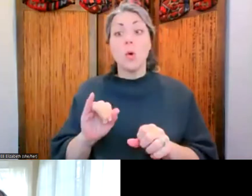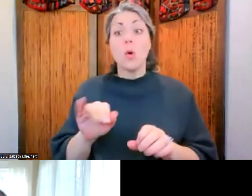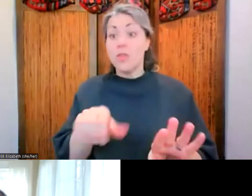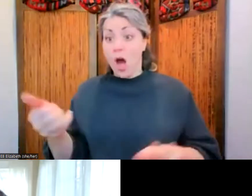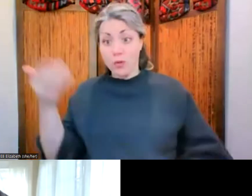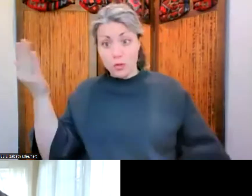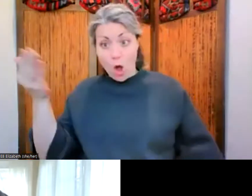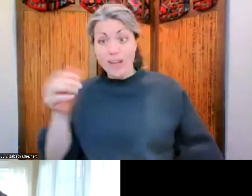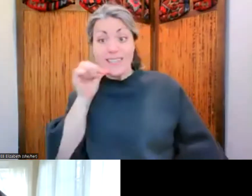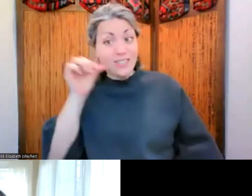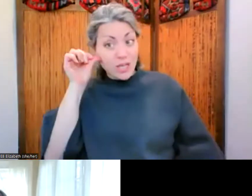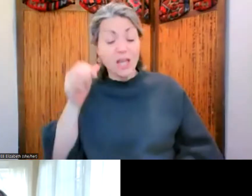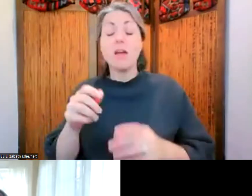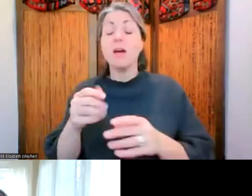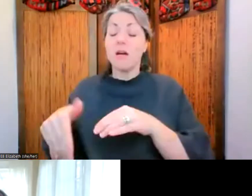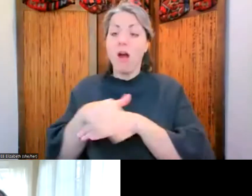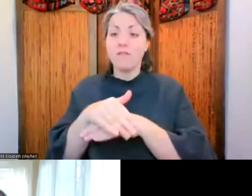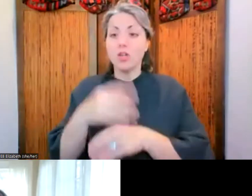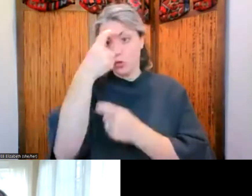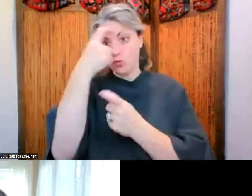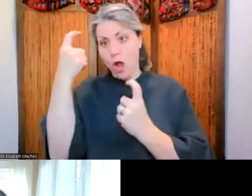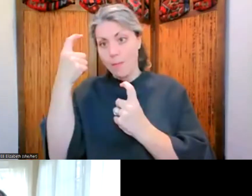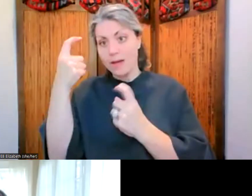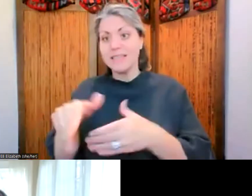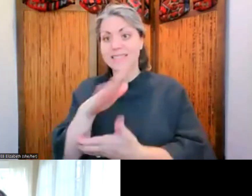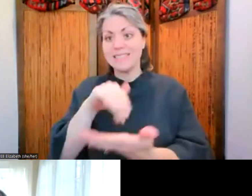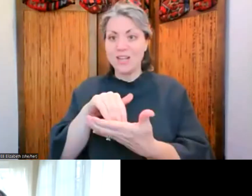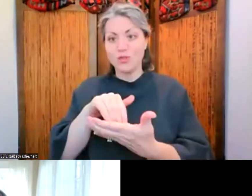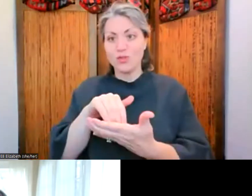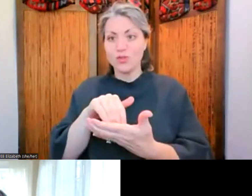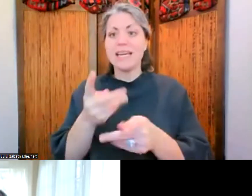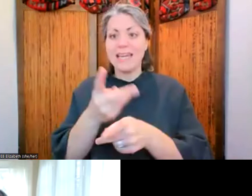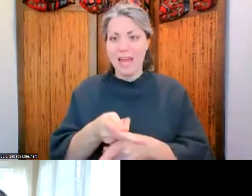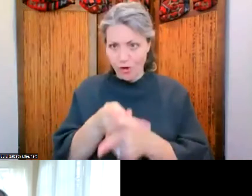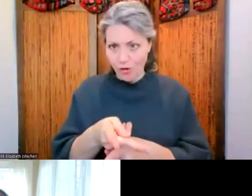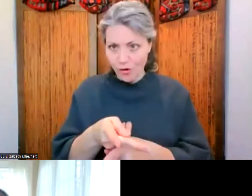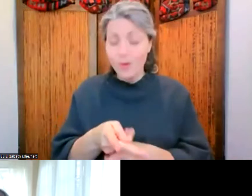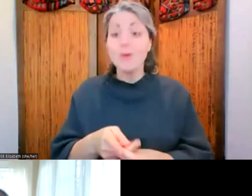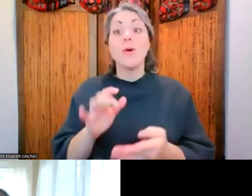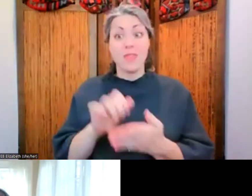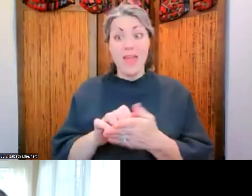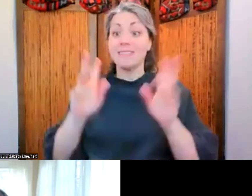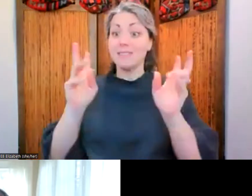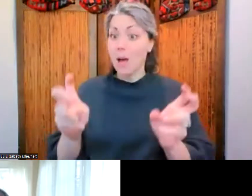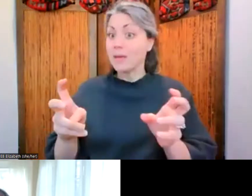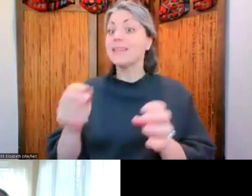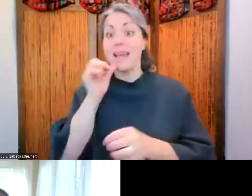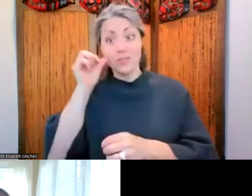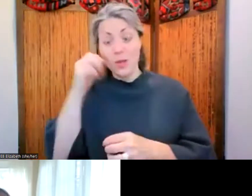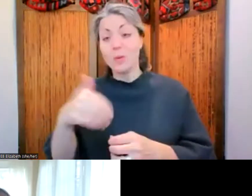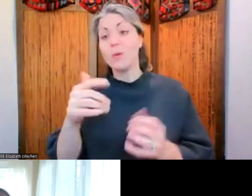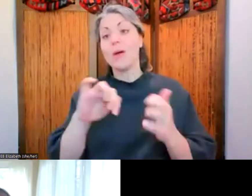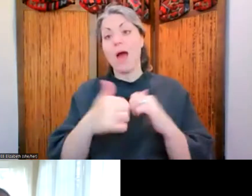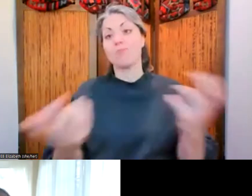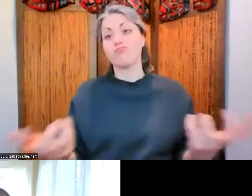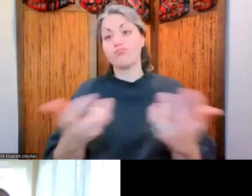talk yesterday. And so some of how that relates with autism